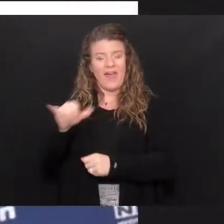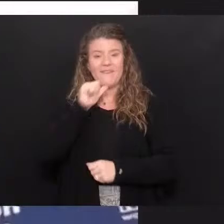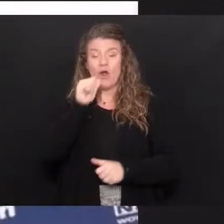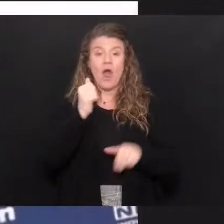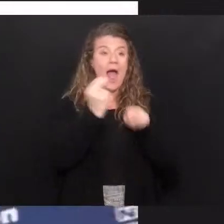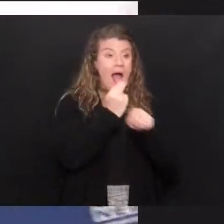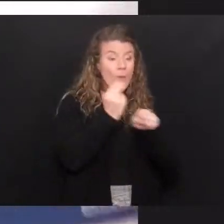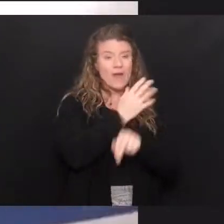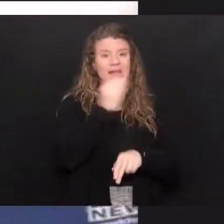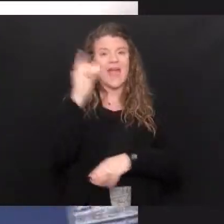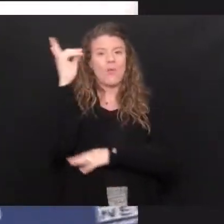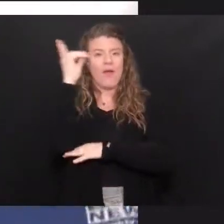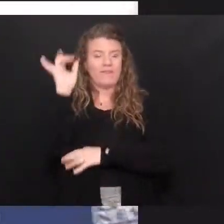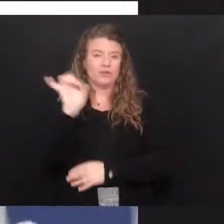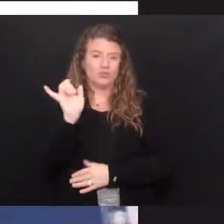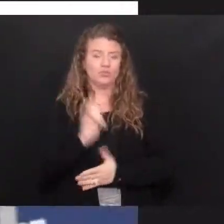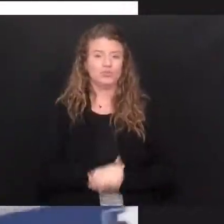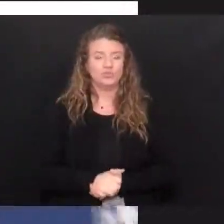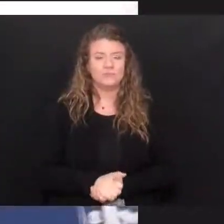for broadband?